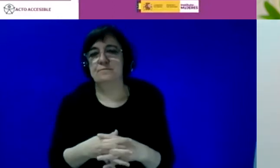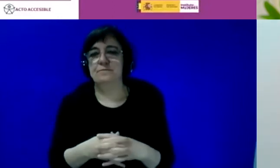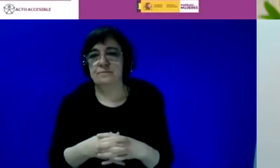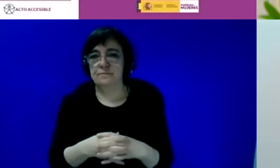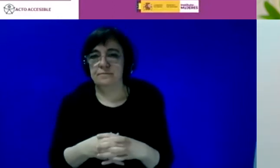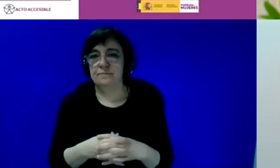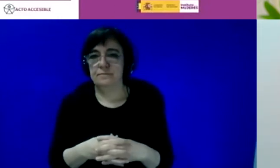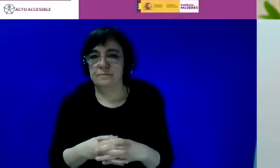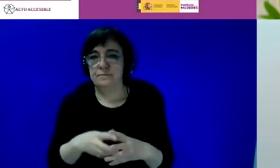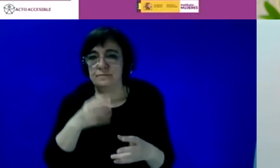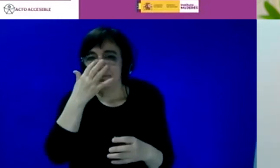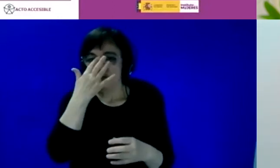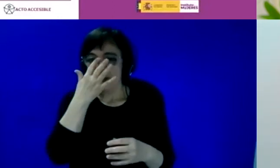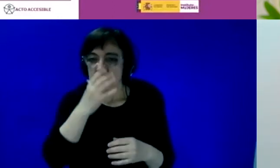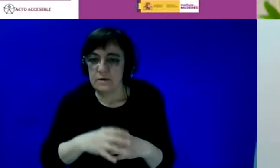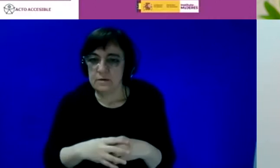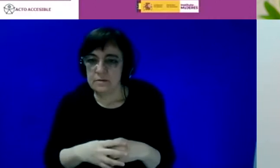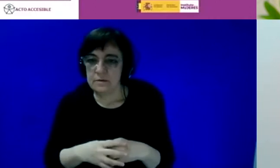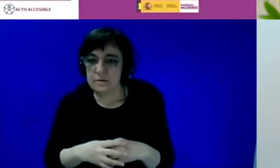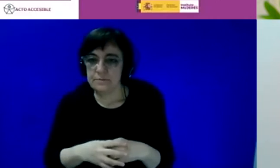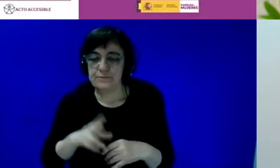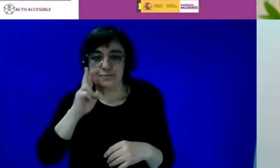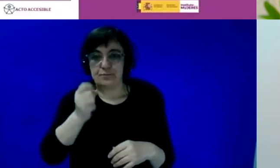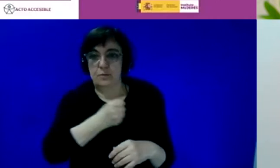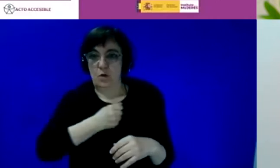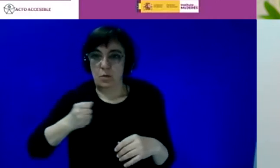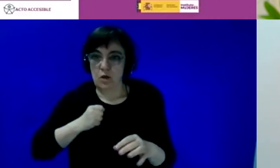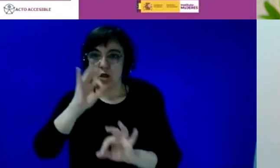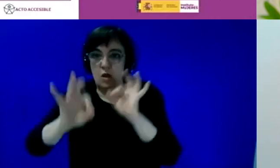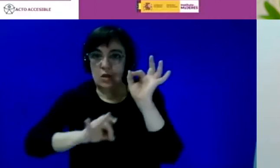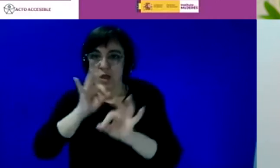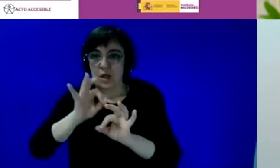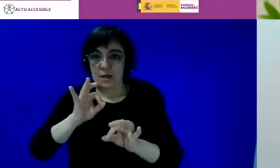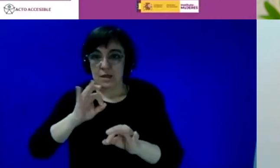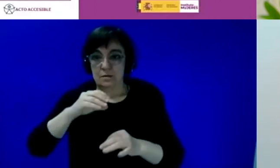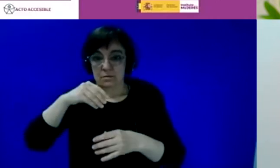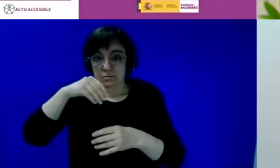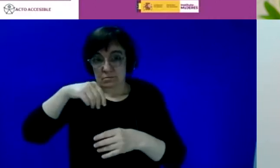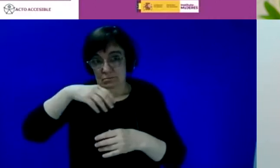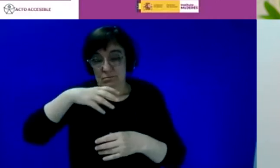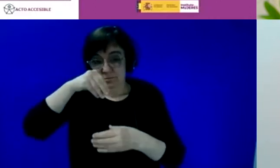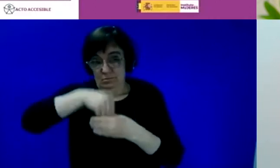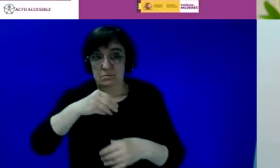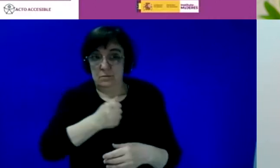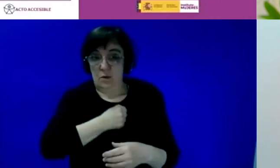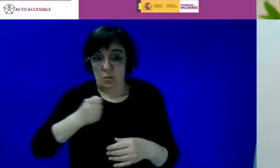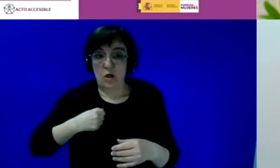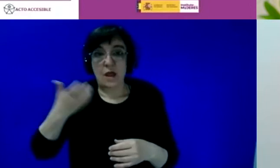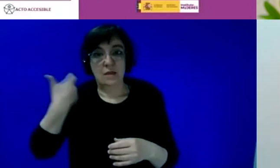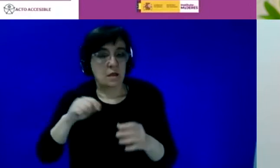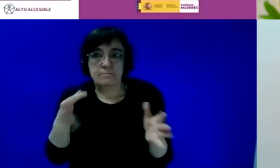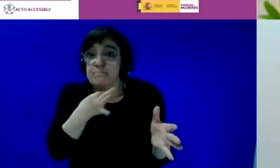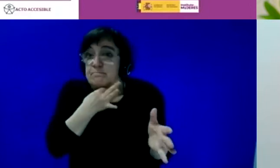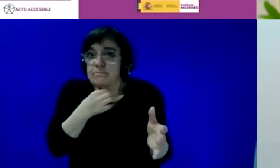that Poland and organizations in Poland not only are already over the top in their possibilities to